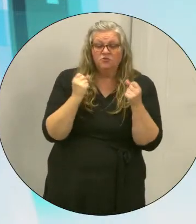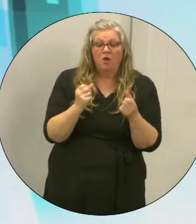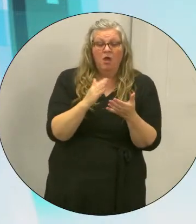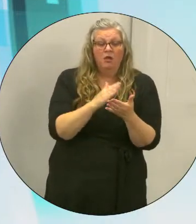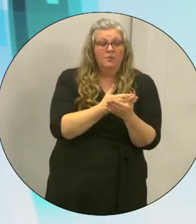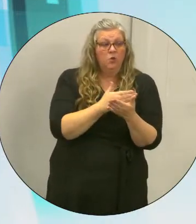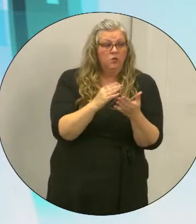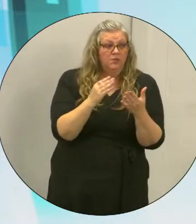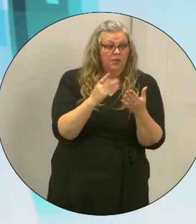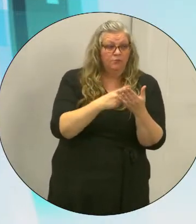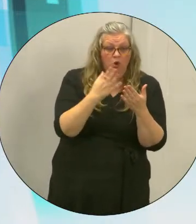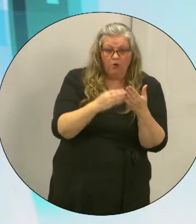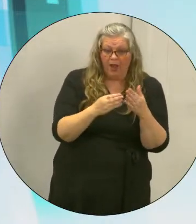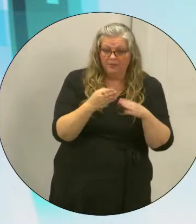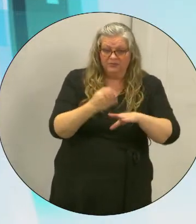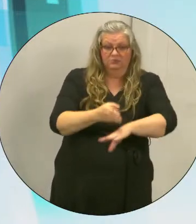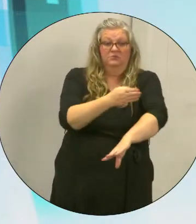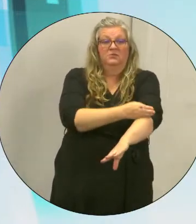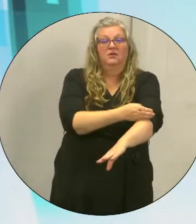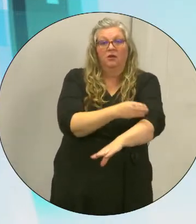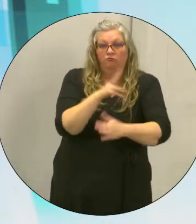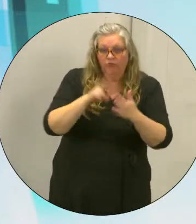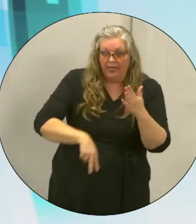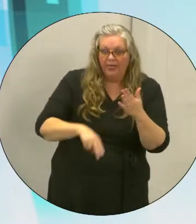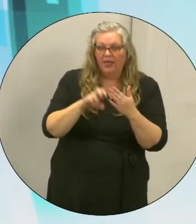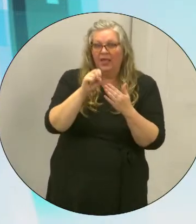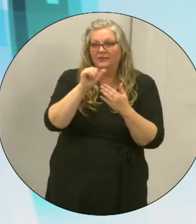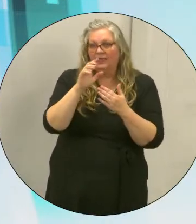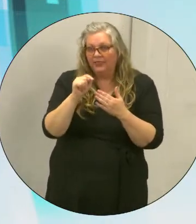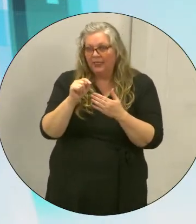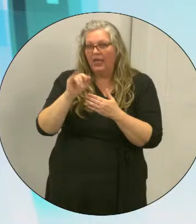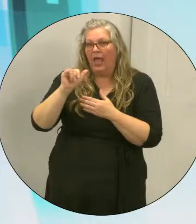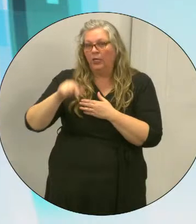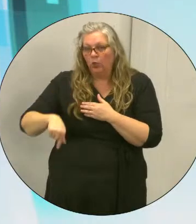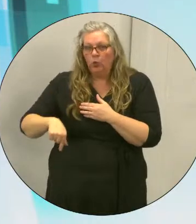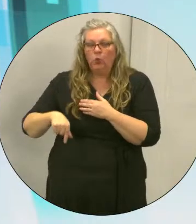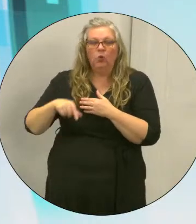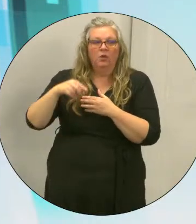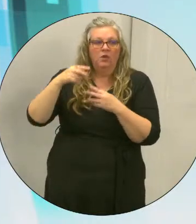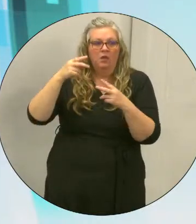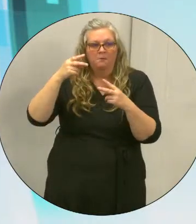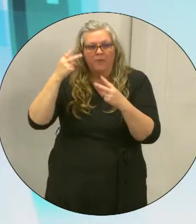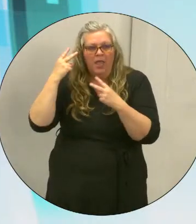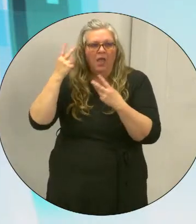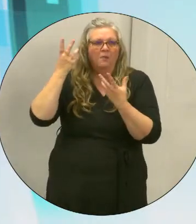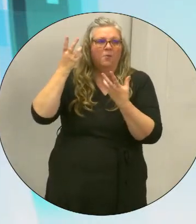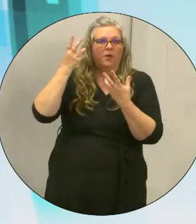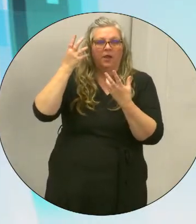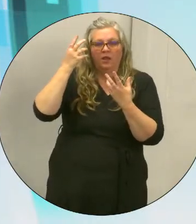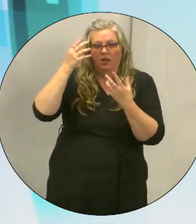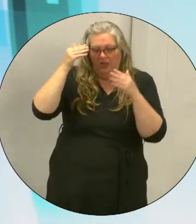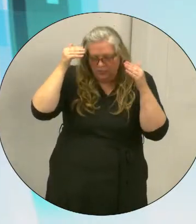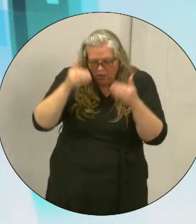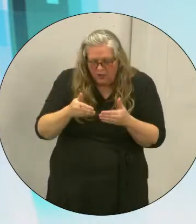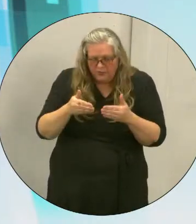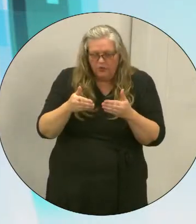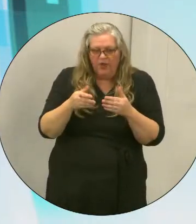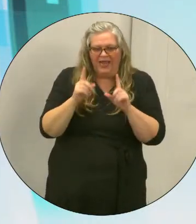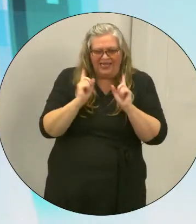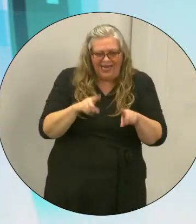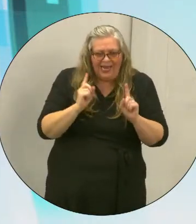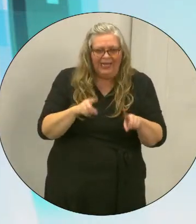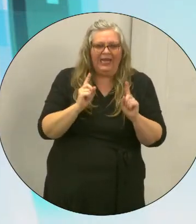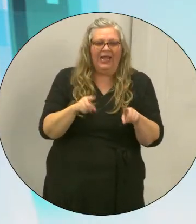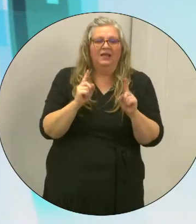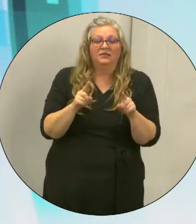in schools. It enhances reading skills, SAT scores, improves IQ levels, it improves memory and concentration, better attendance rates, develops social